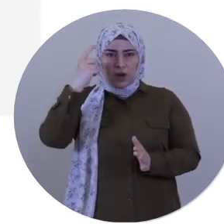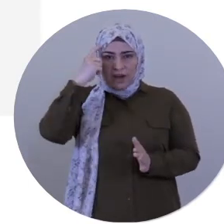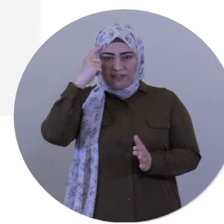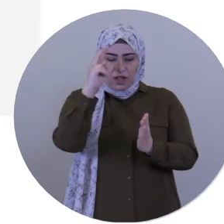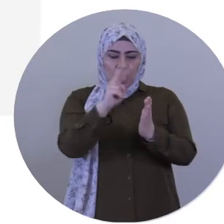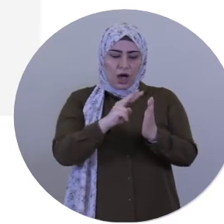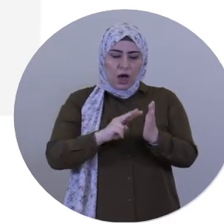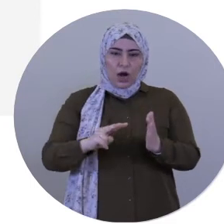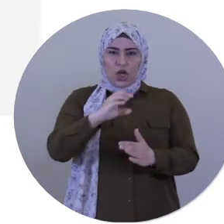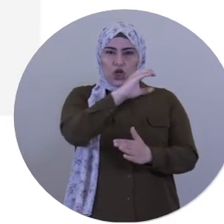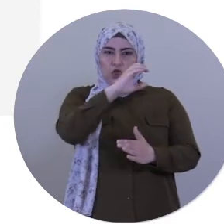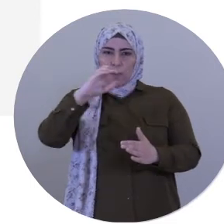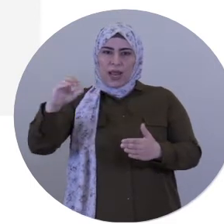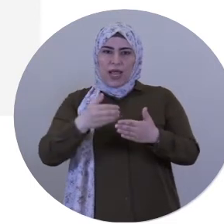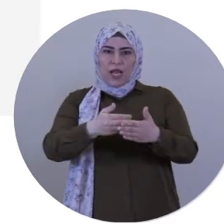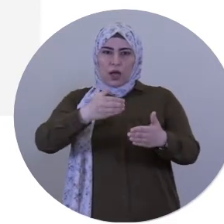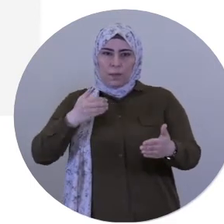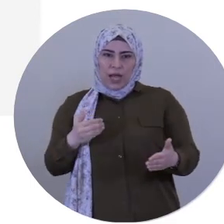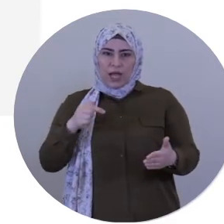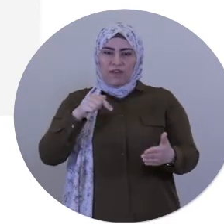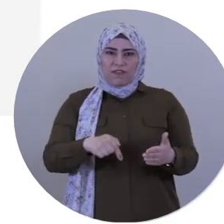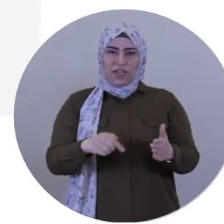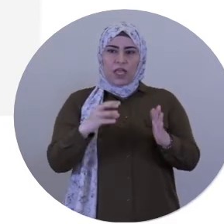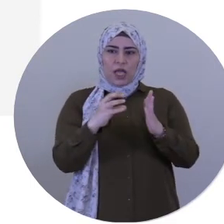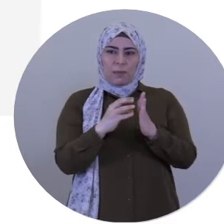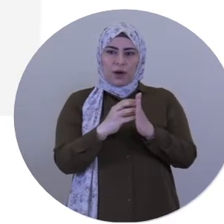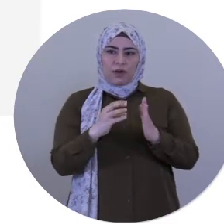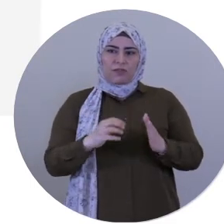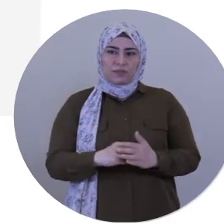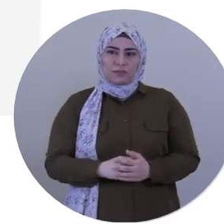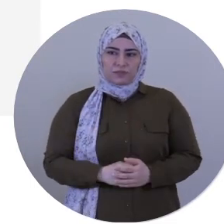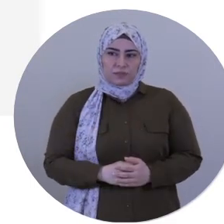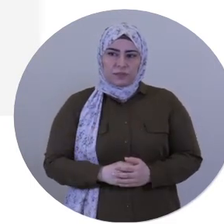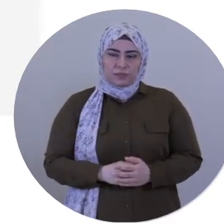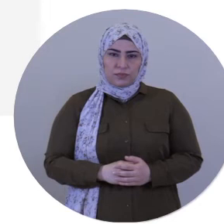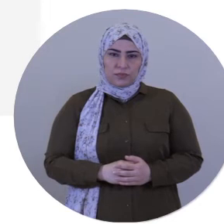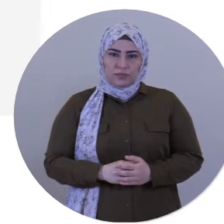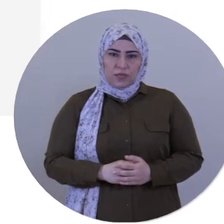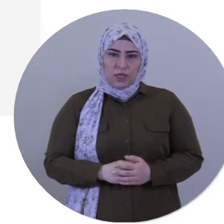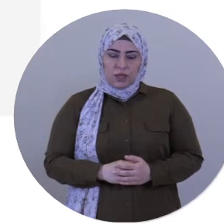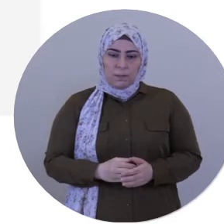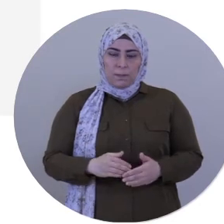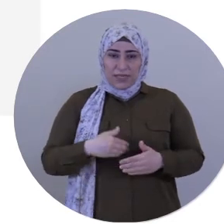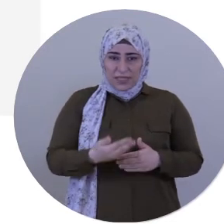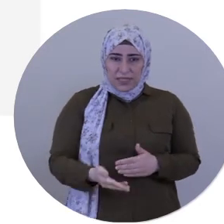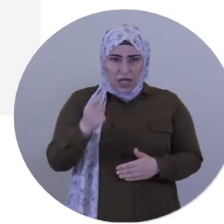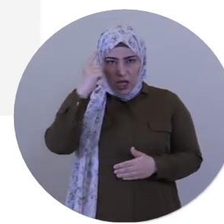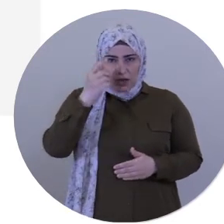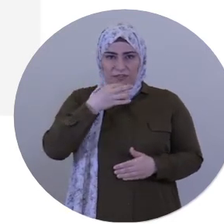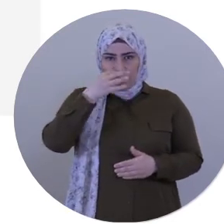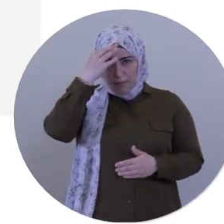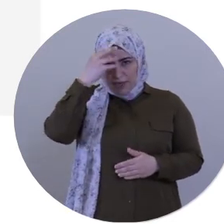understand what the word refers to. So pay attention to the sentence, even the sentence before the article